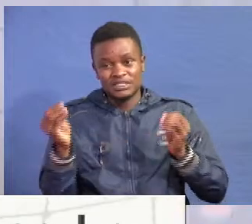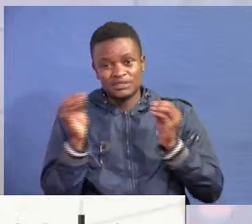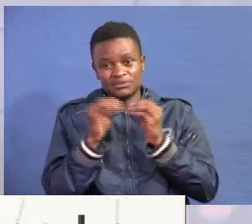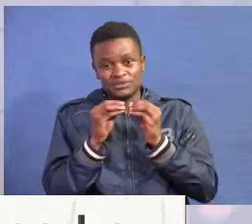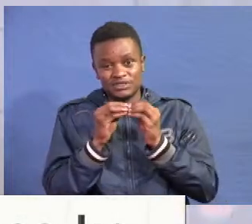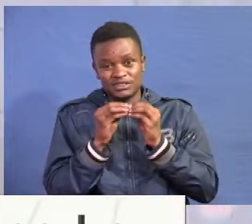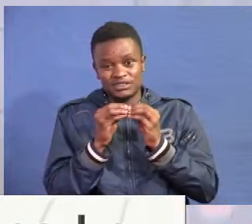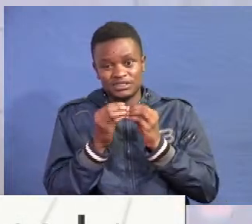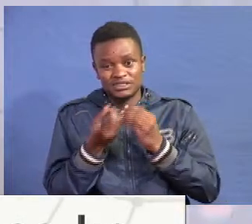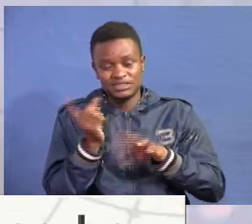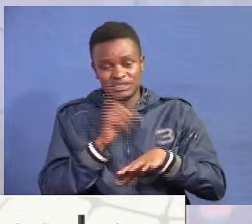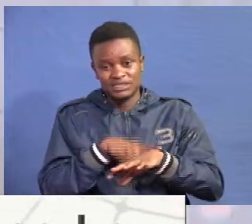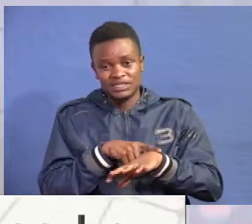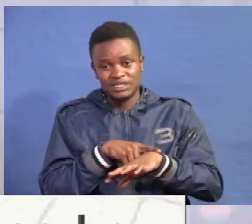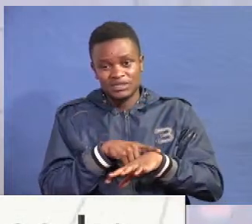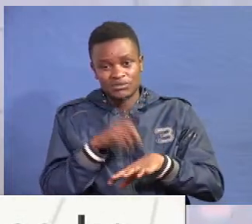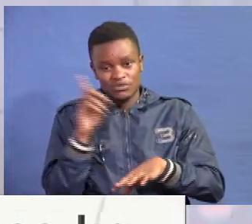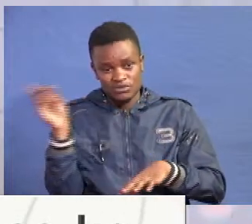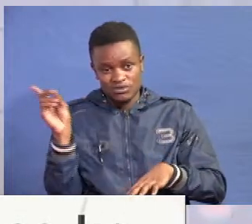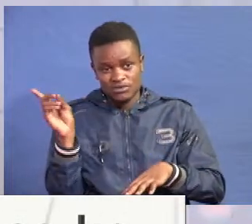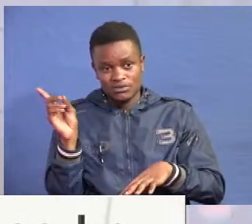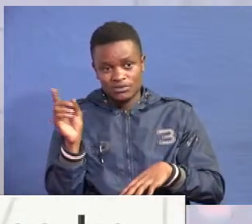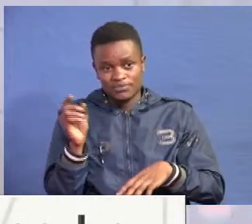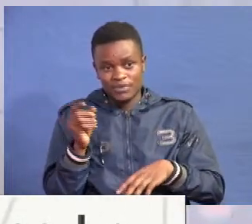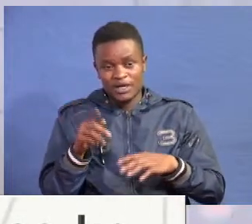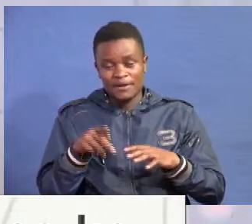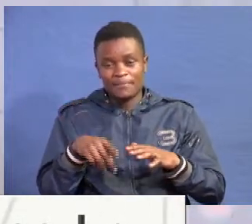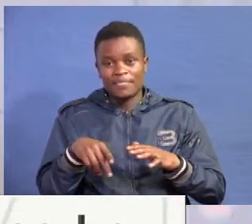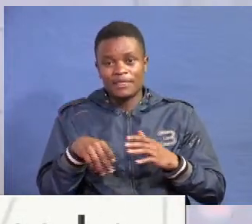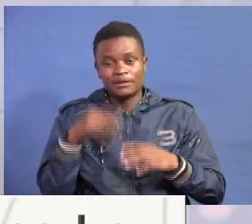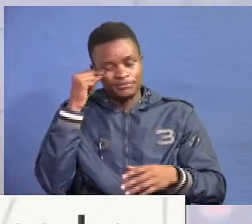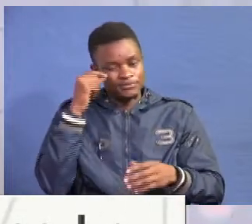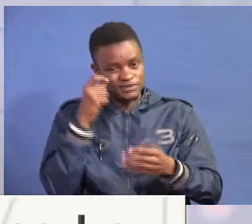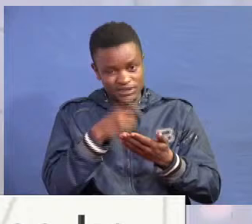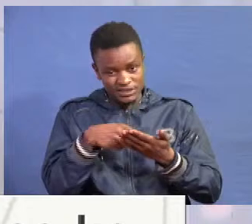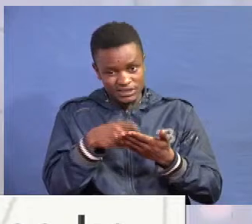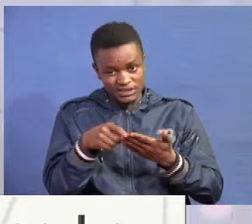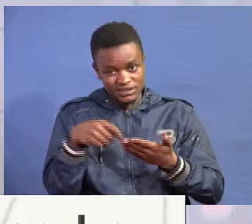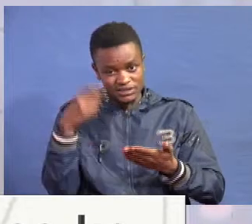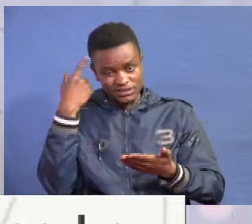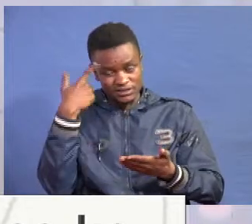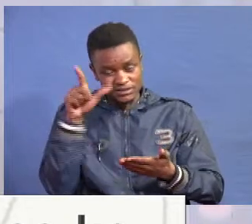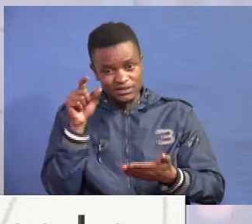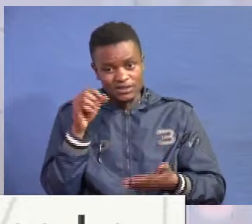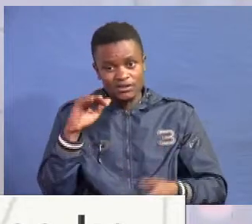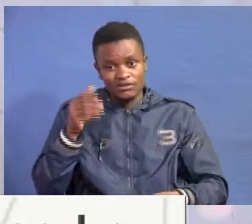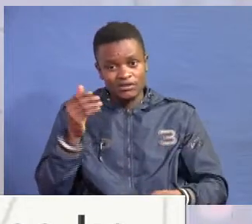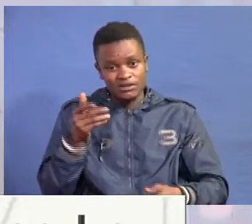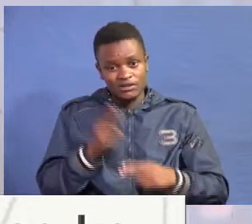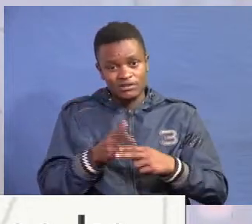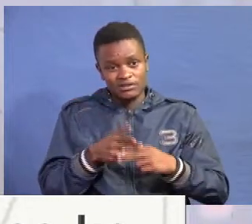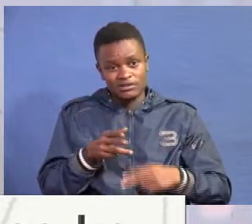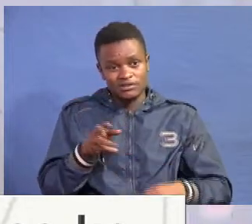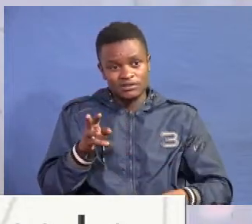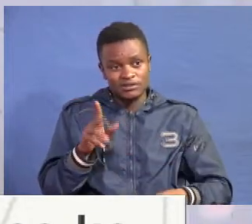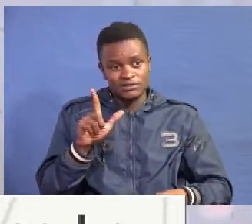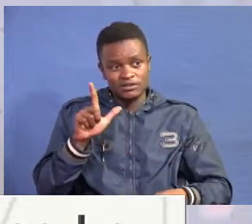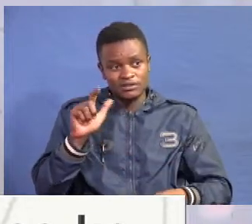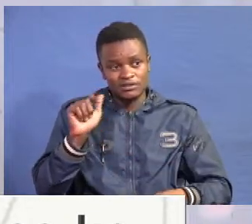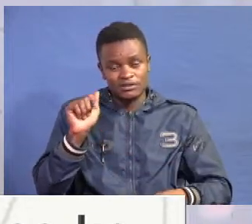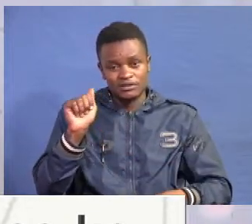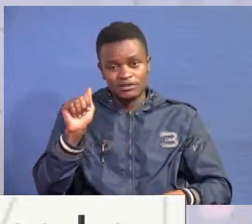Miano, Principal Secretary for Wildlife Sylvia Musia, Laikipia Governor Joshua Irungu, and Women Representative